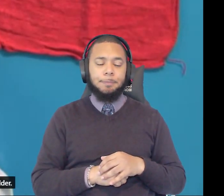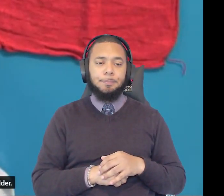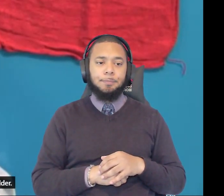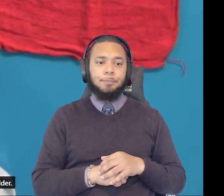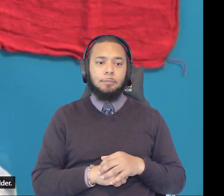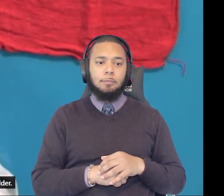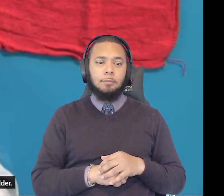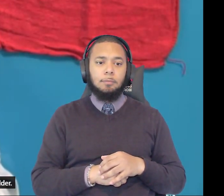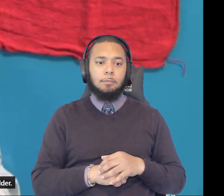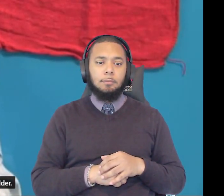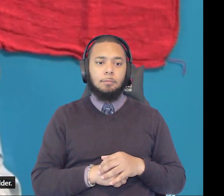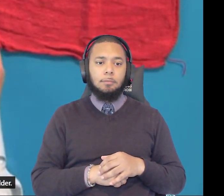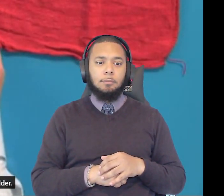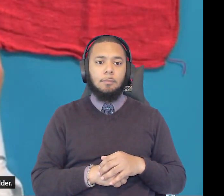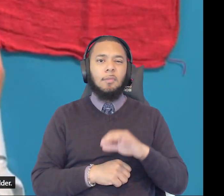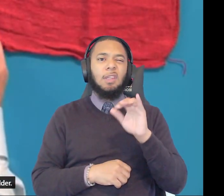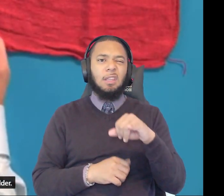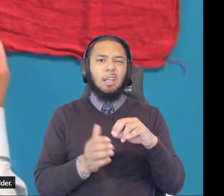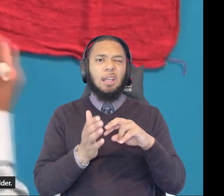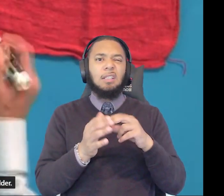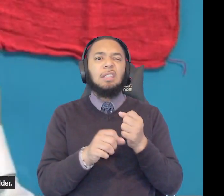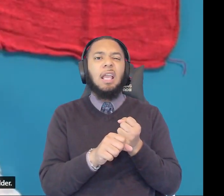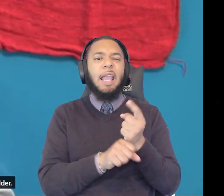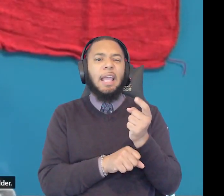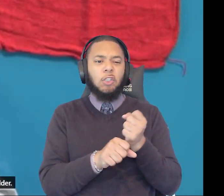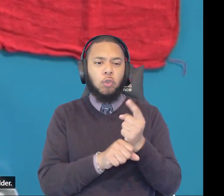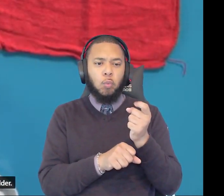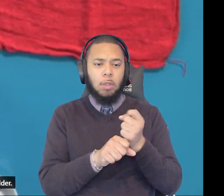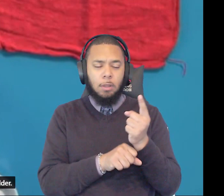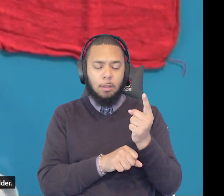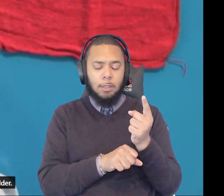That's the annual